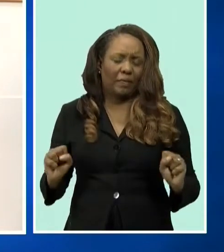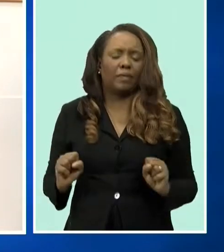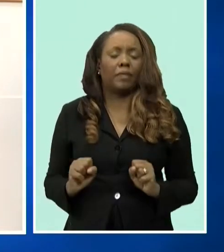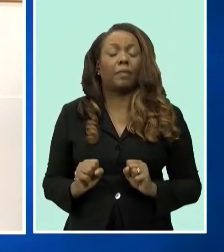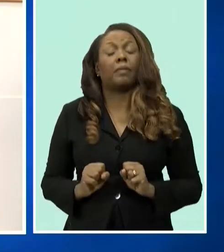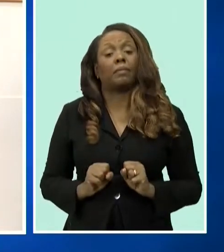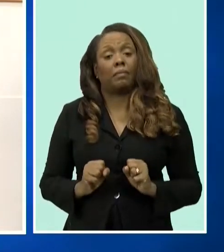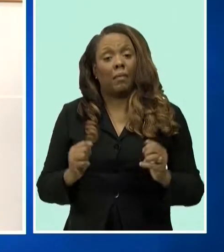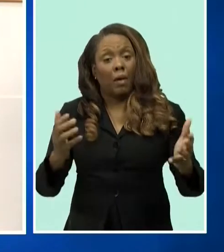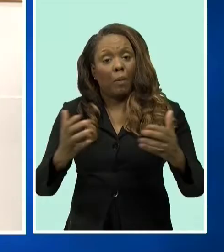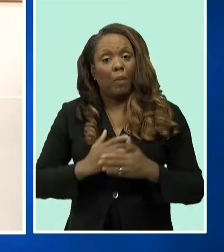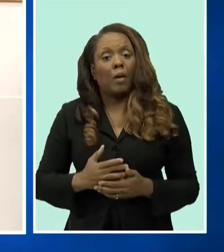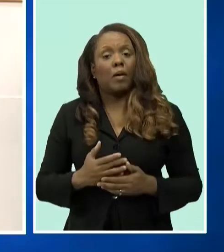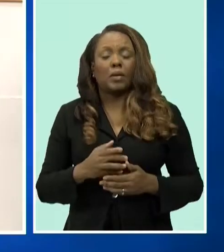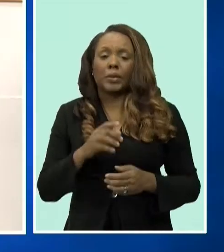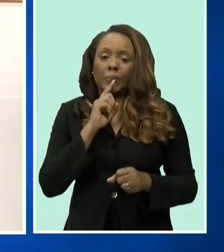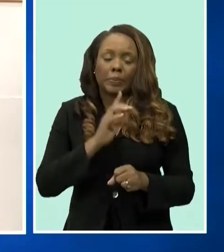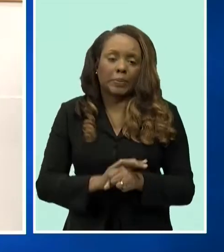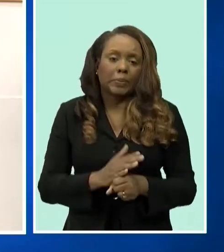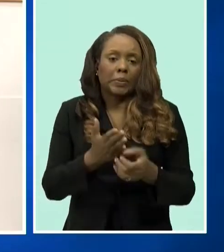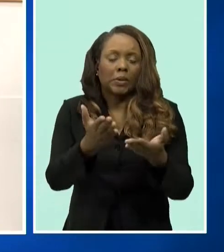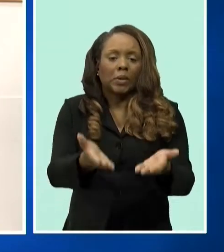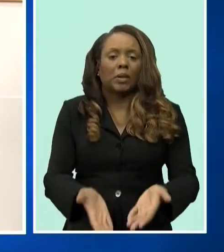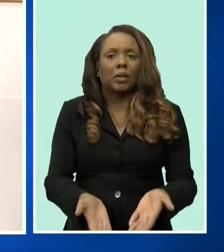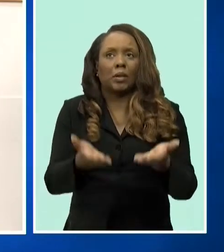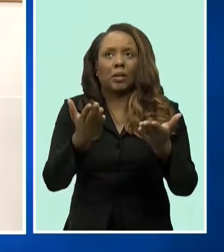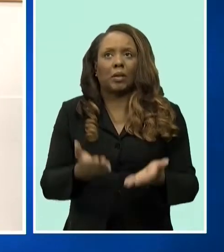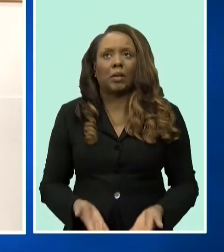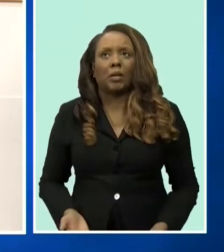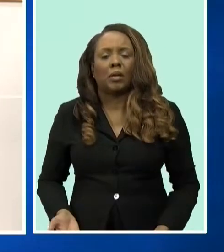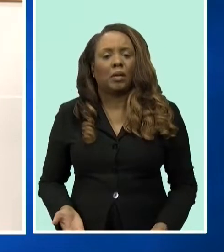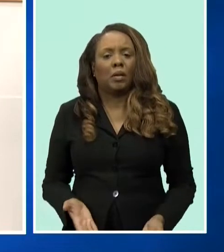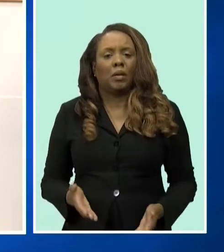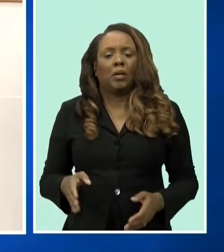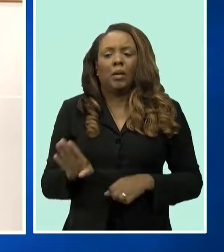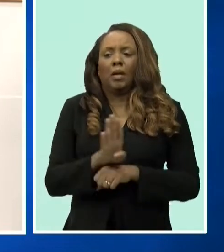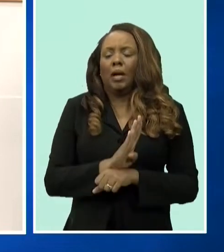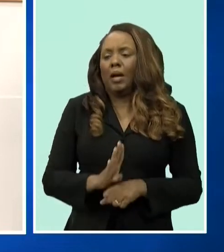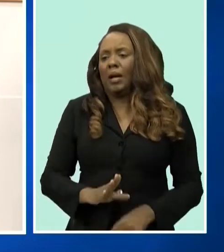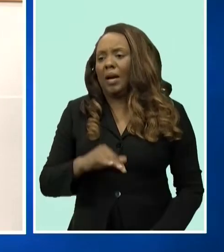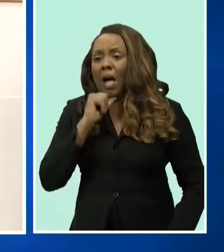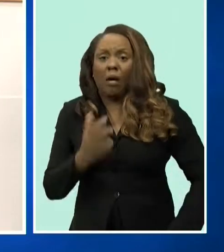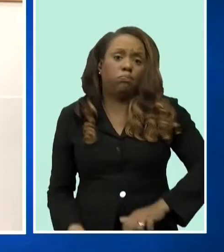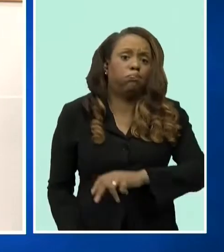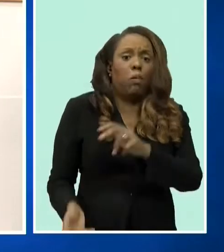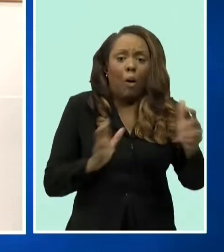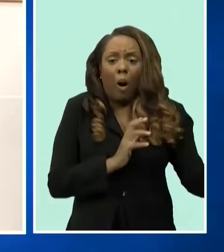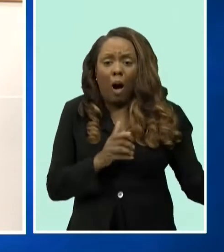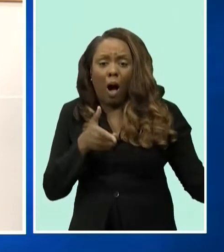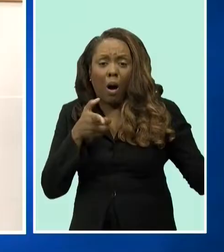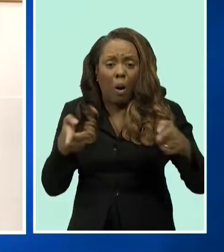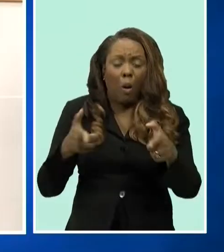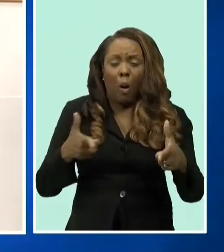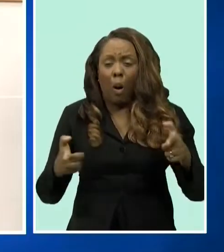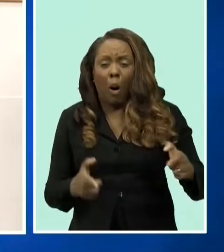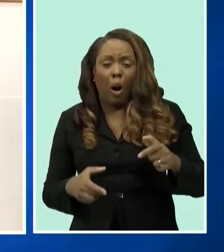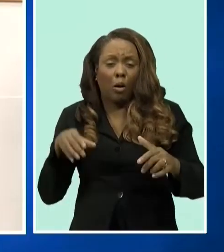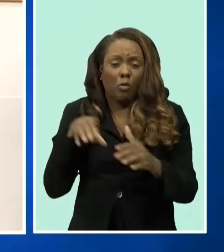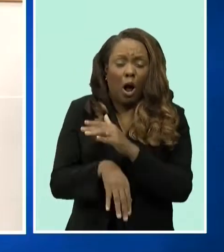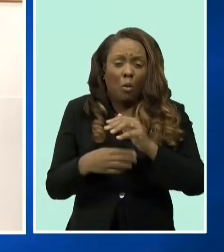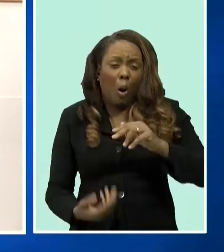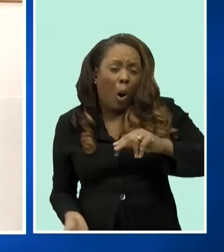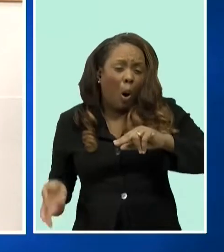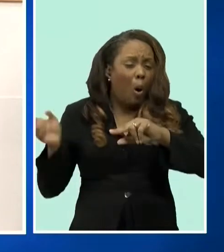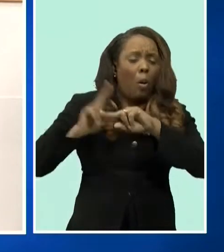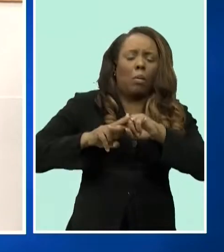assure Barbadians that we have not descended into any state of anarchy. There's a spike, but these are